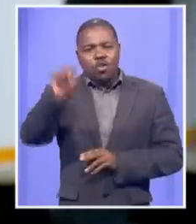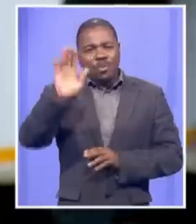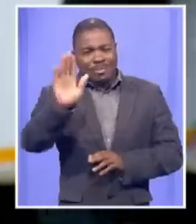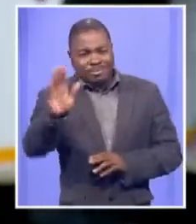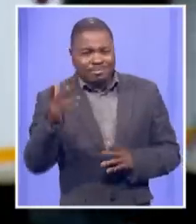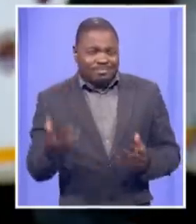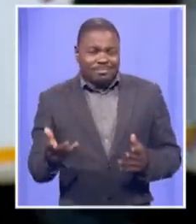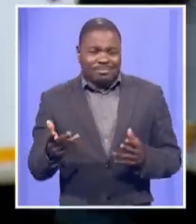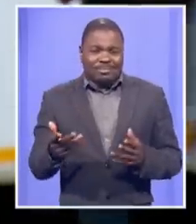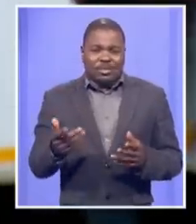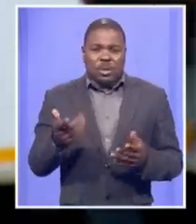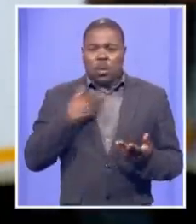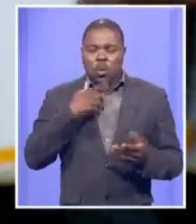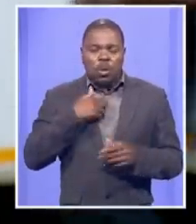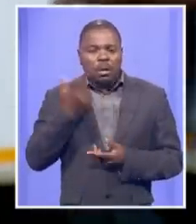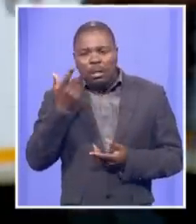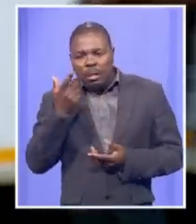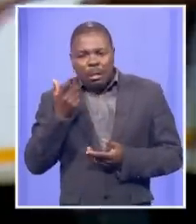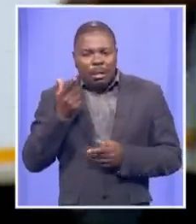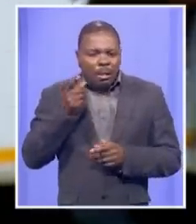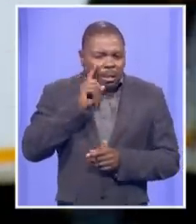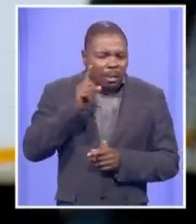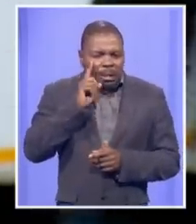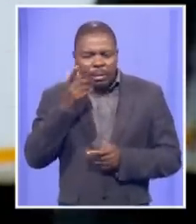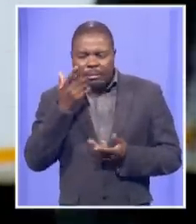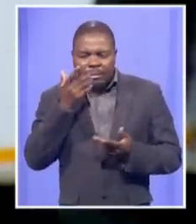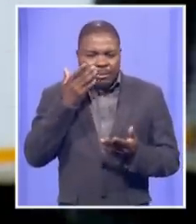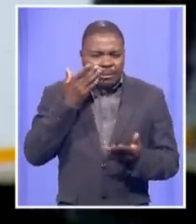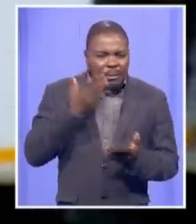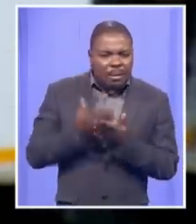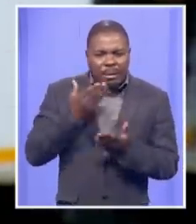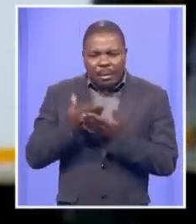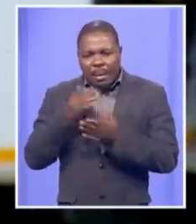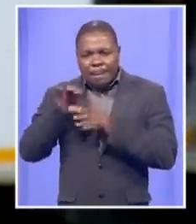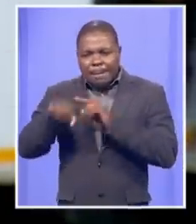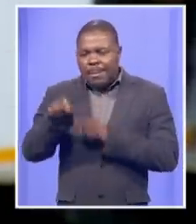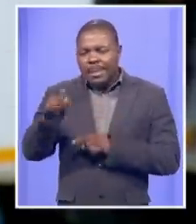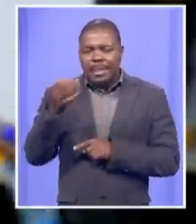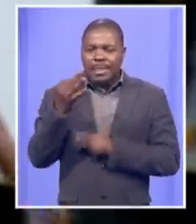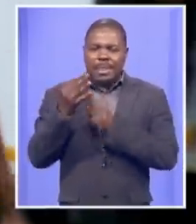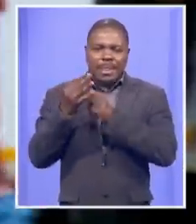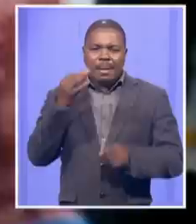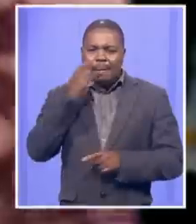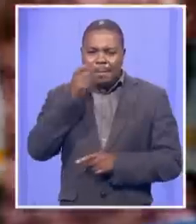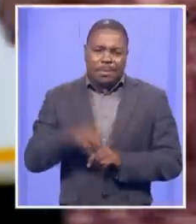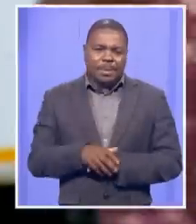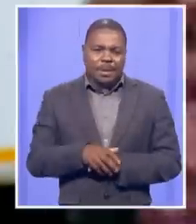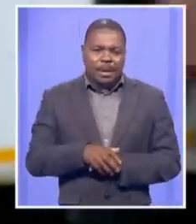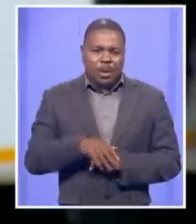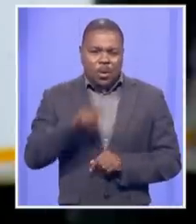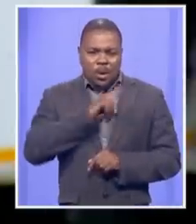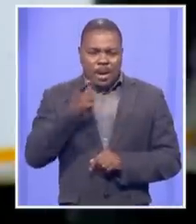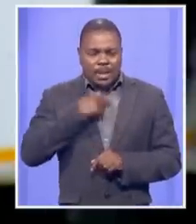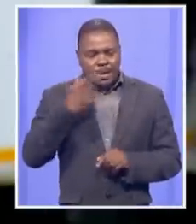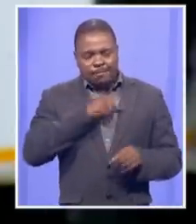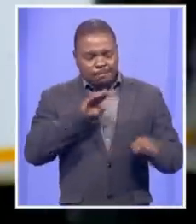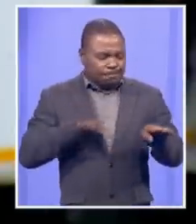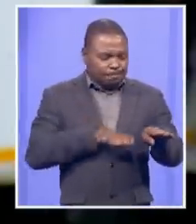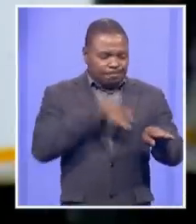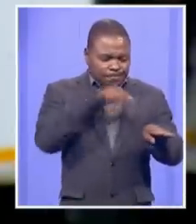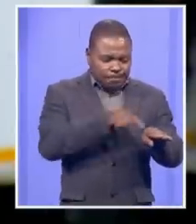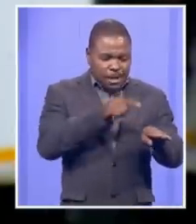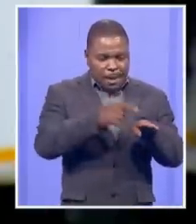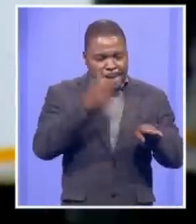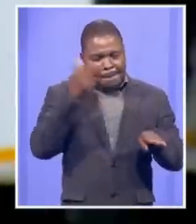they, you know, are there any leads in terms of the whereabouts of these three men that accosted this bus and robbed and killed